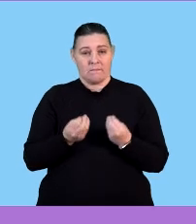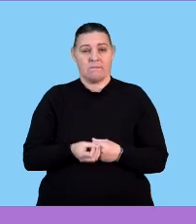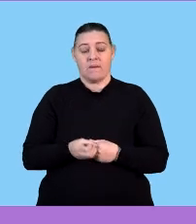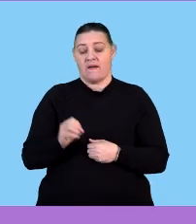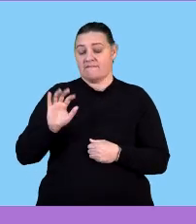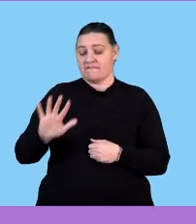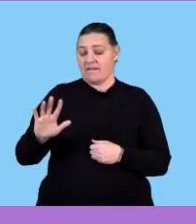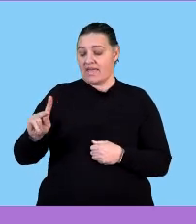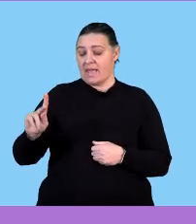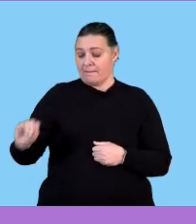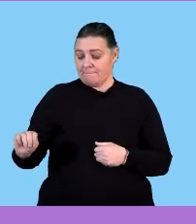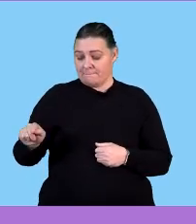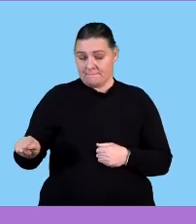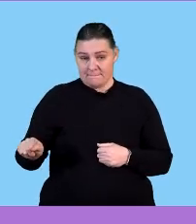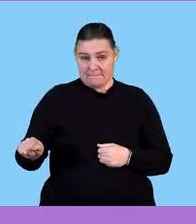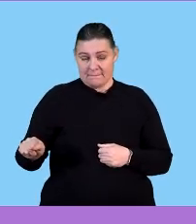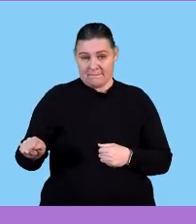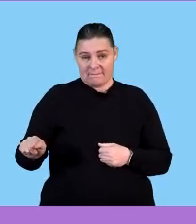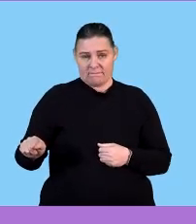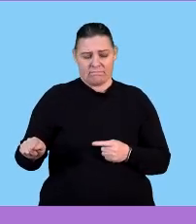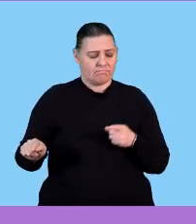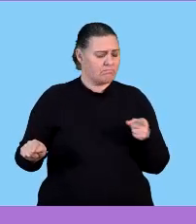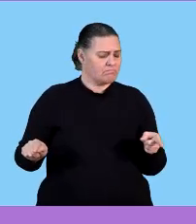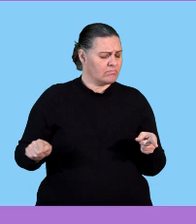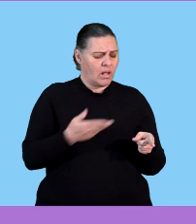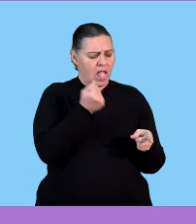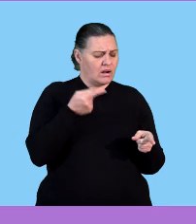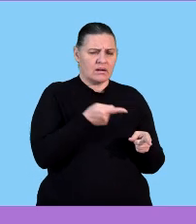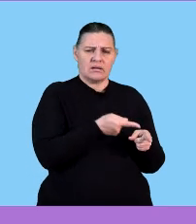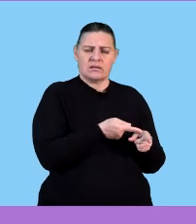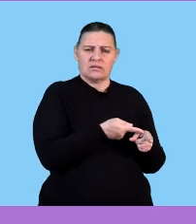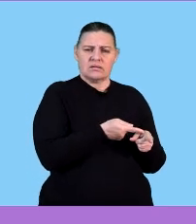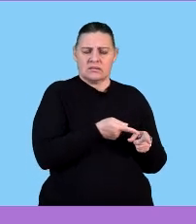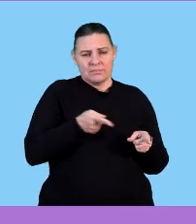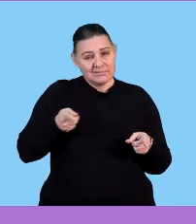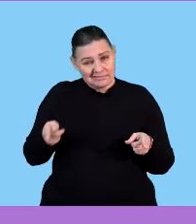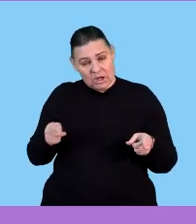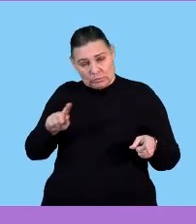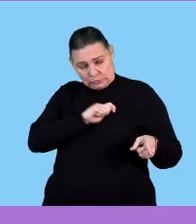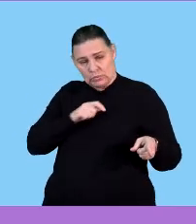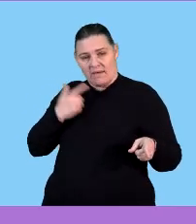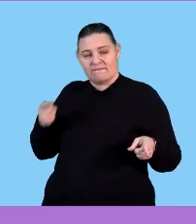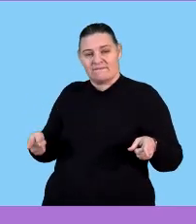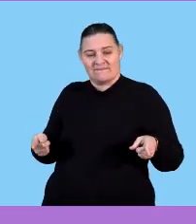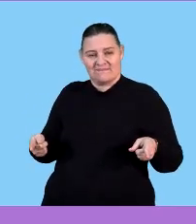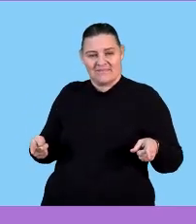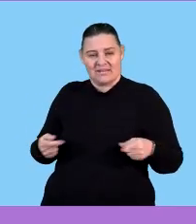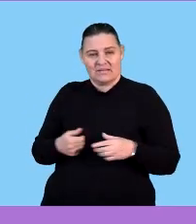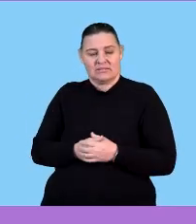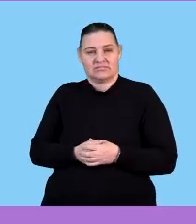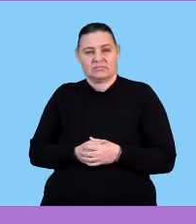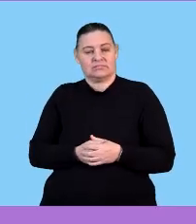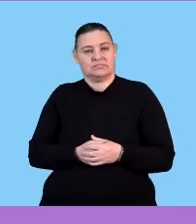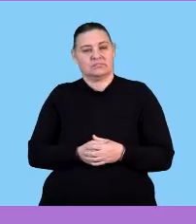5 kilometers. There it is, that 5. All right, so it went on to the reality side. Remember, that was given to us in reality. It